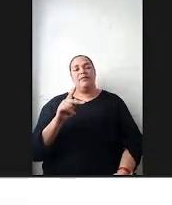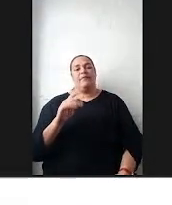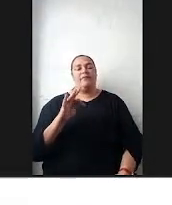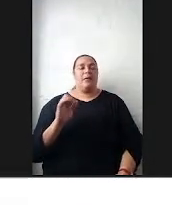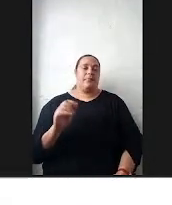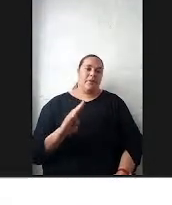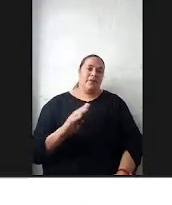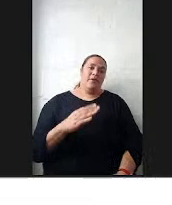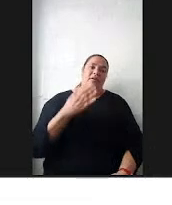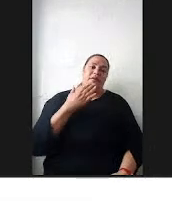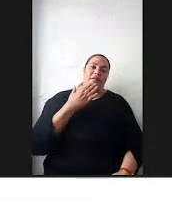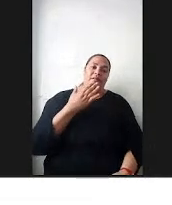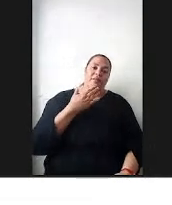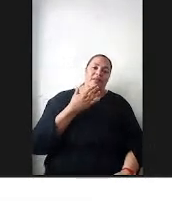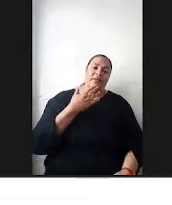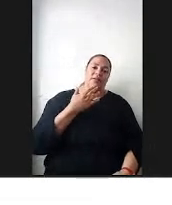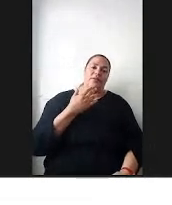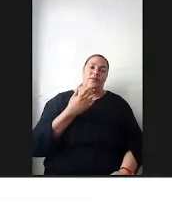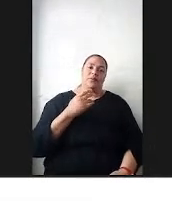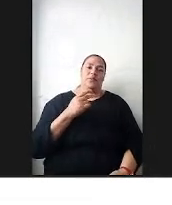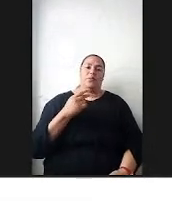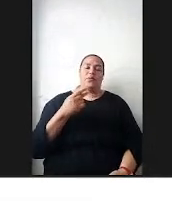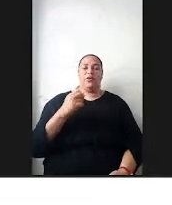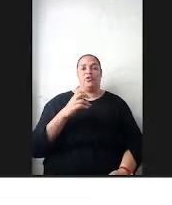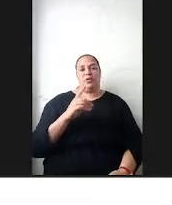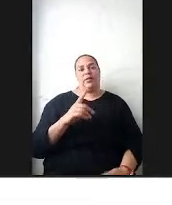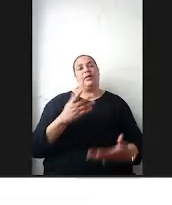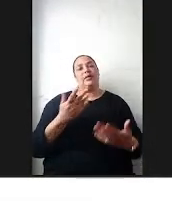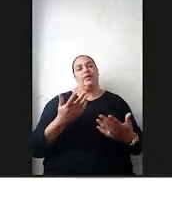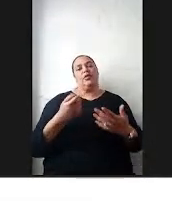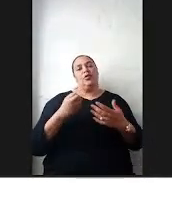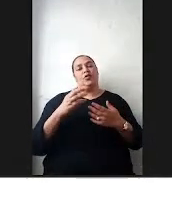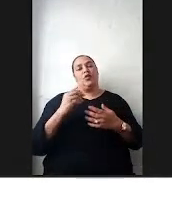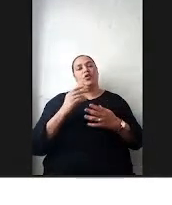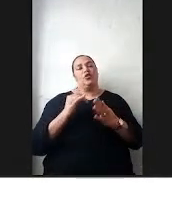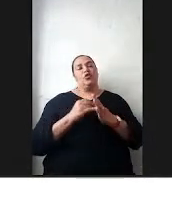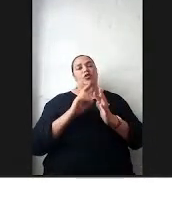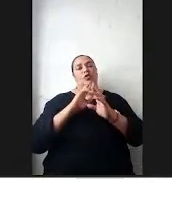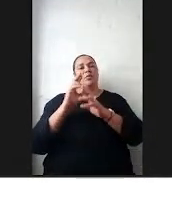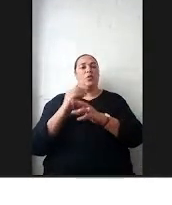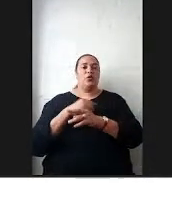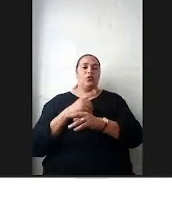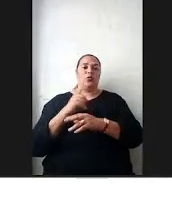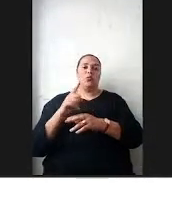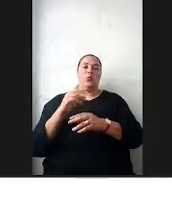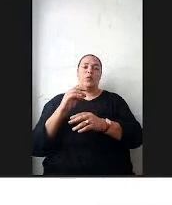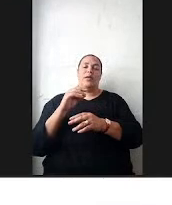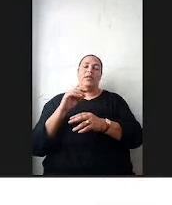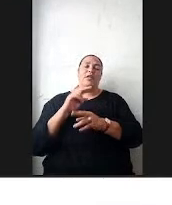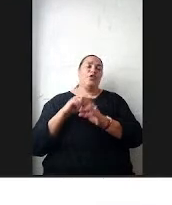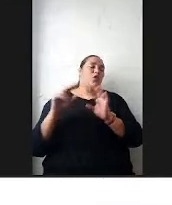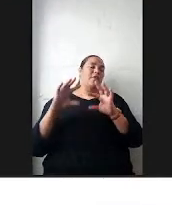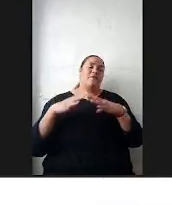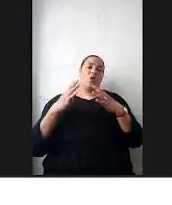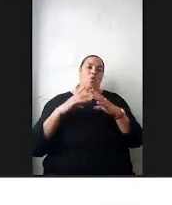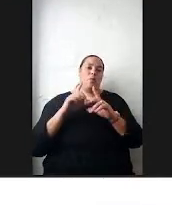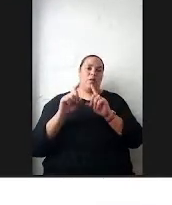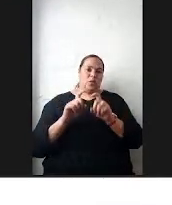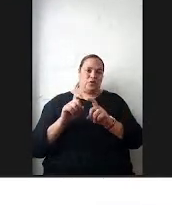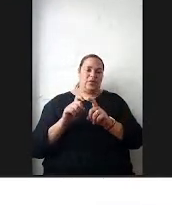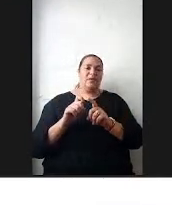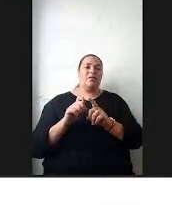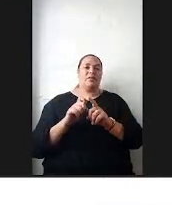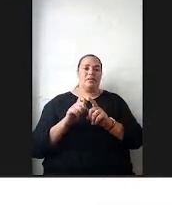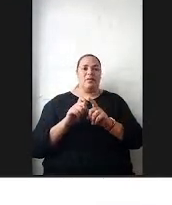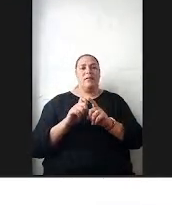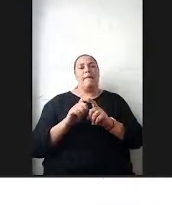much, Chair. Yeah, just really, I'll just respond to the informal question. Look, I think point